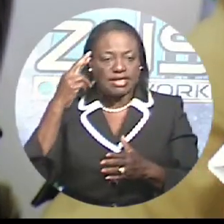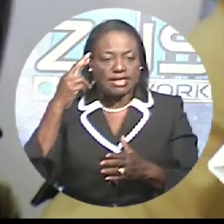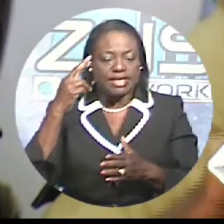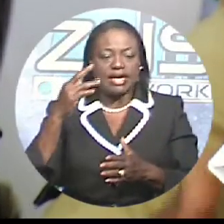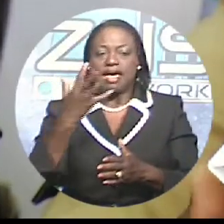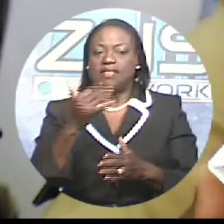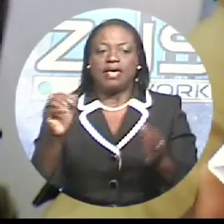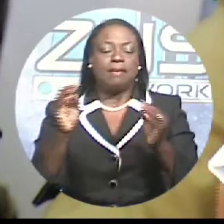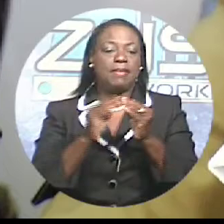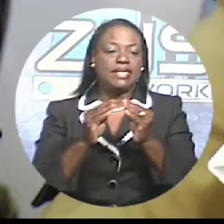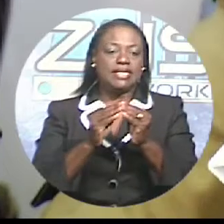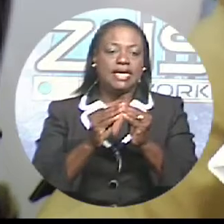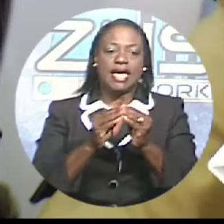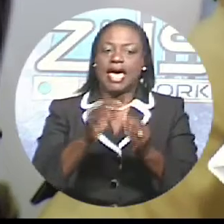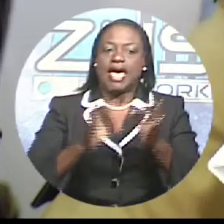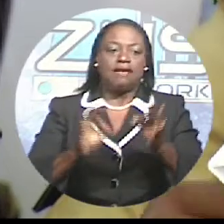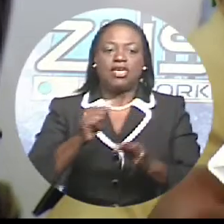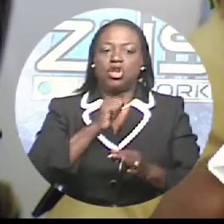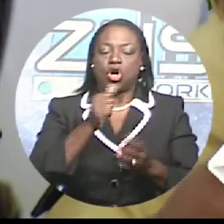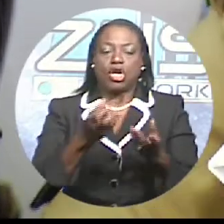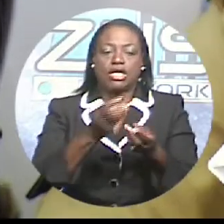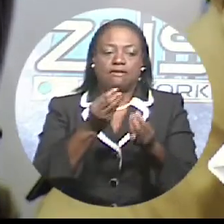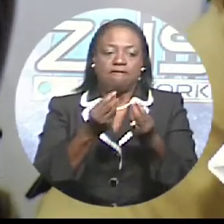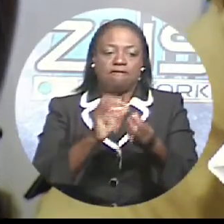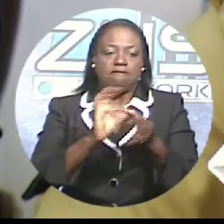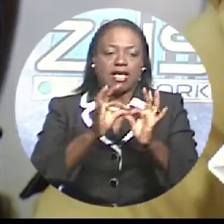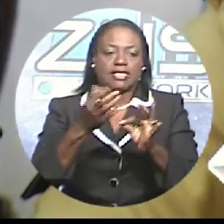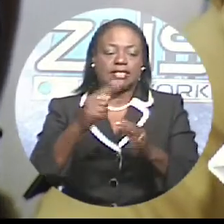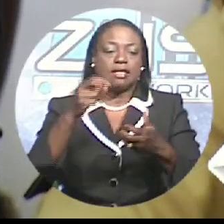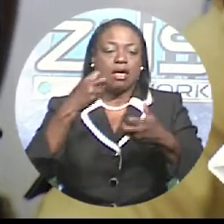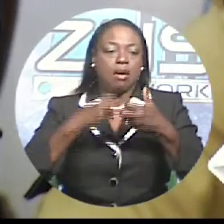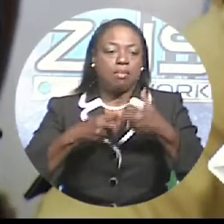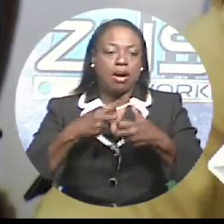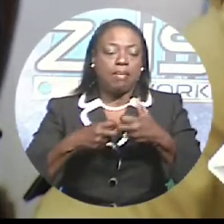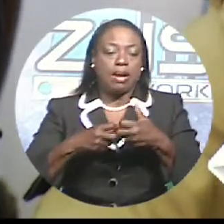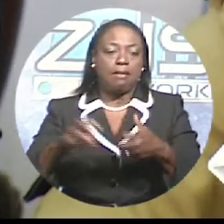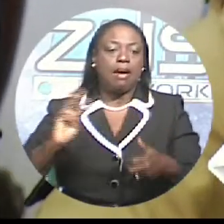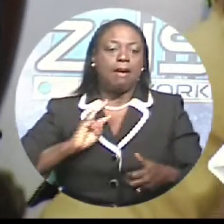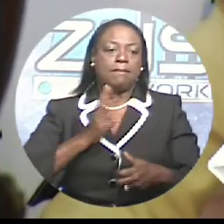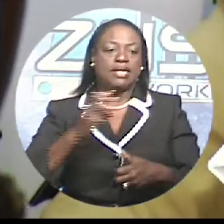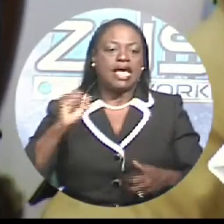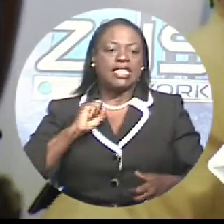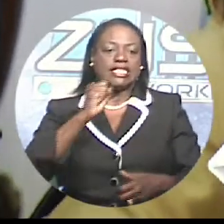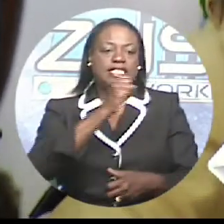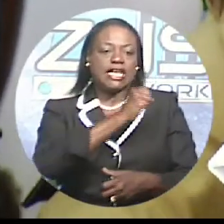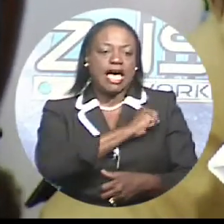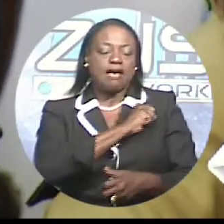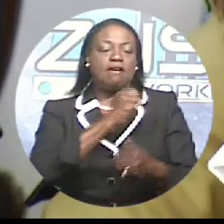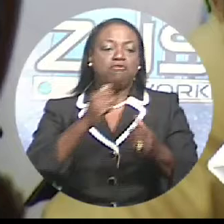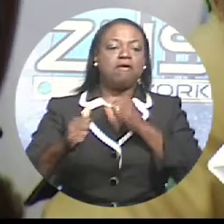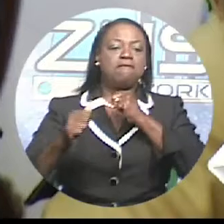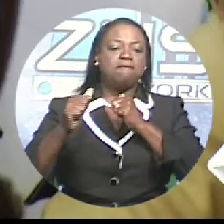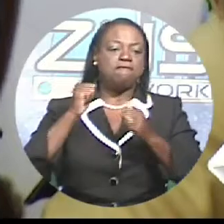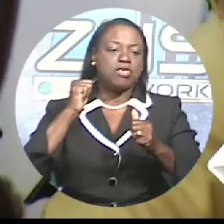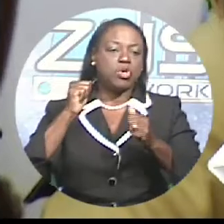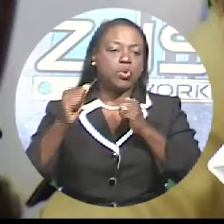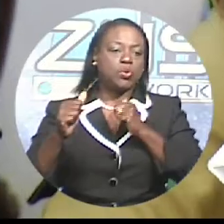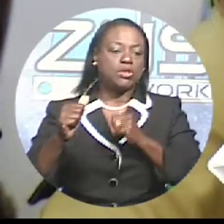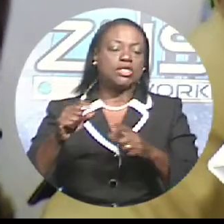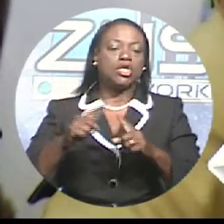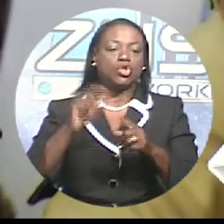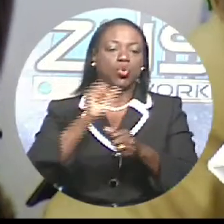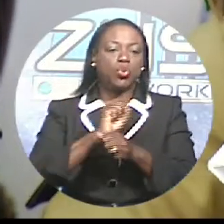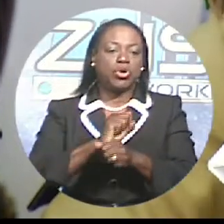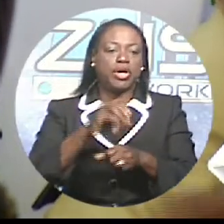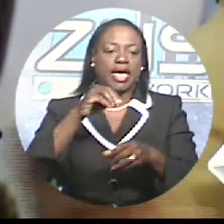resolution to the problem, but I know the Bahamas Prison Officers Association staff, we are at the point where we refuse to